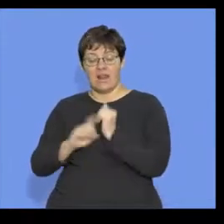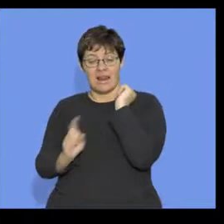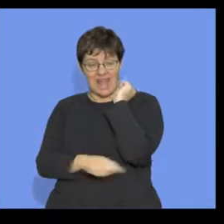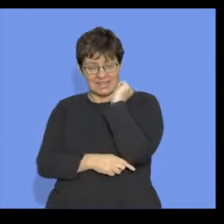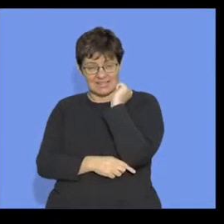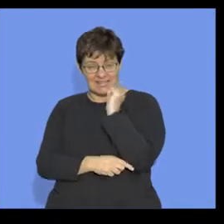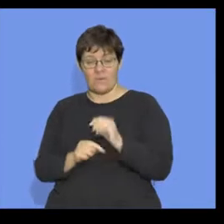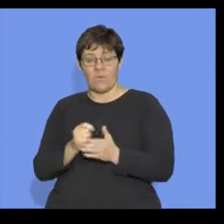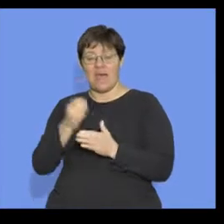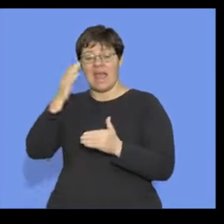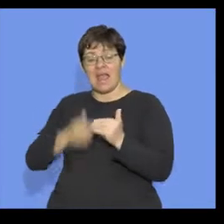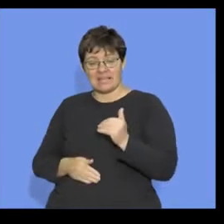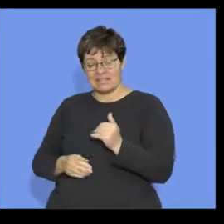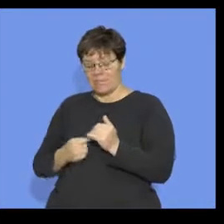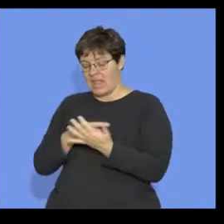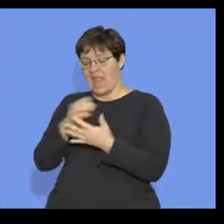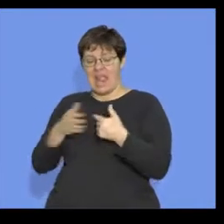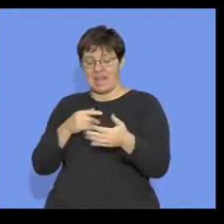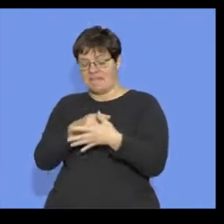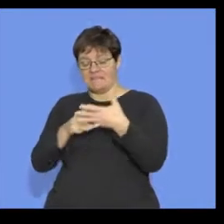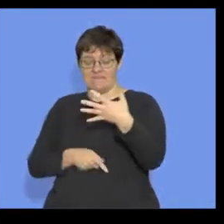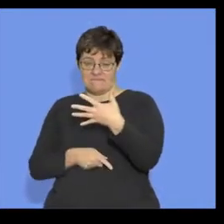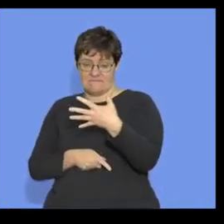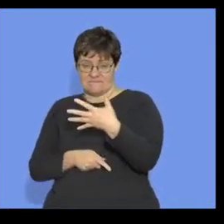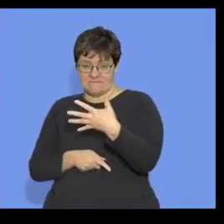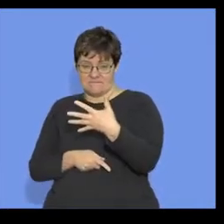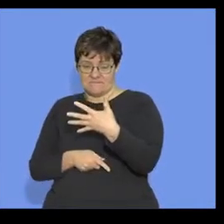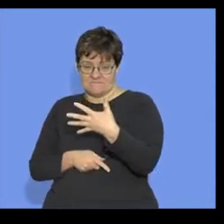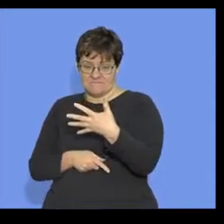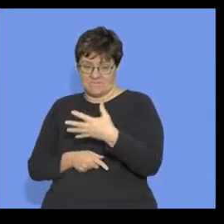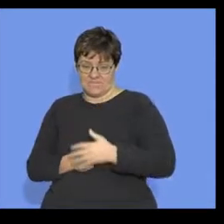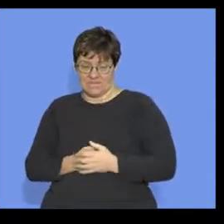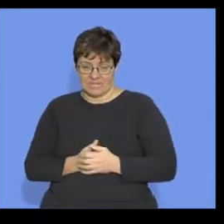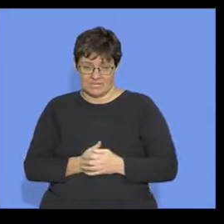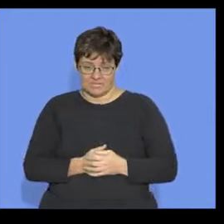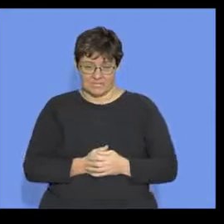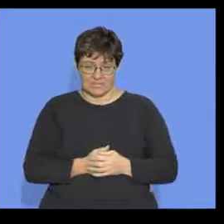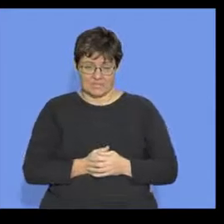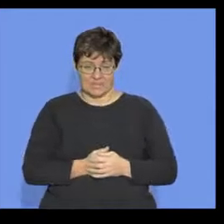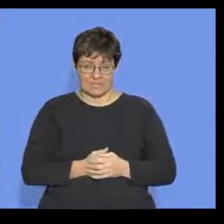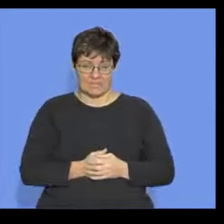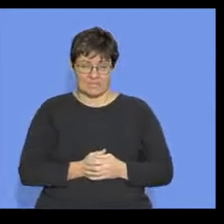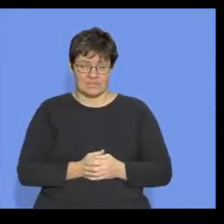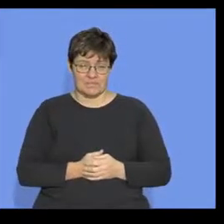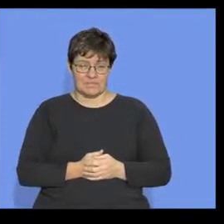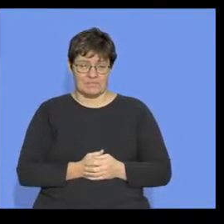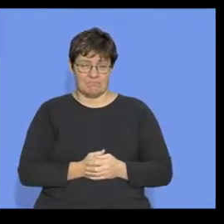But for the last one, because we must end up with an odd number, or odd number, which we have 5 odd numbers.